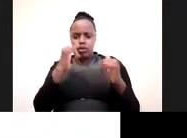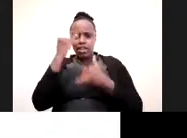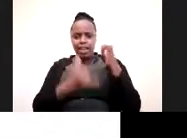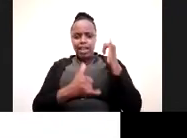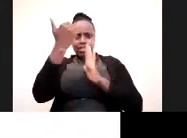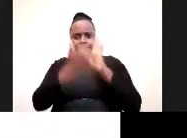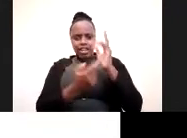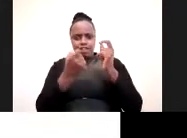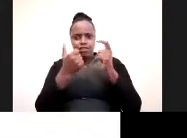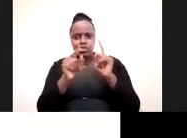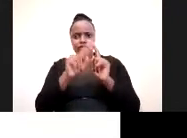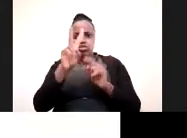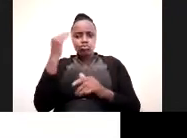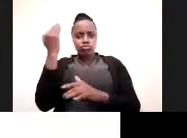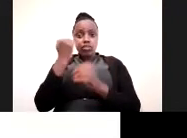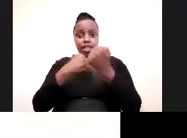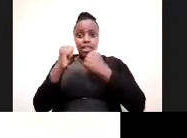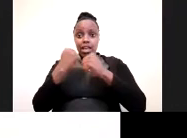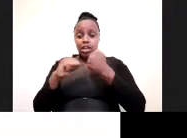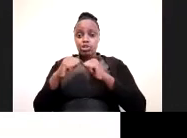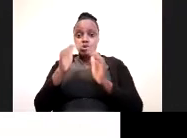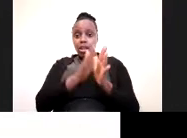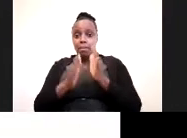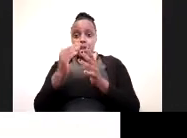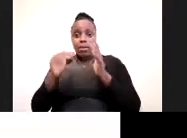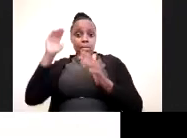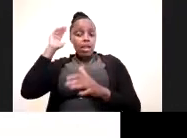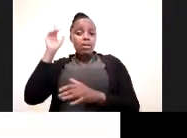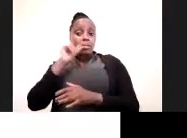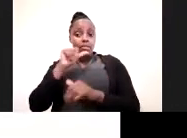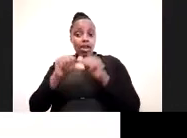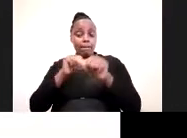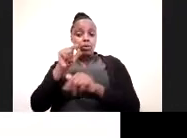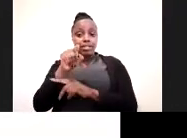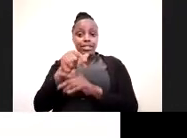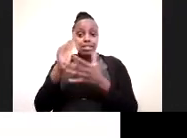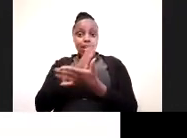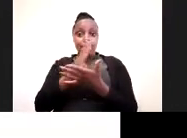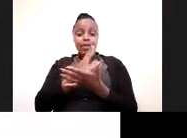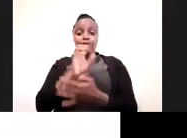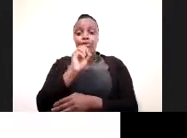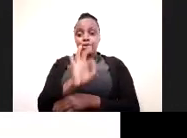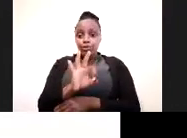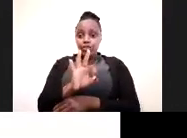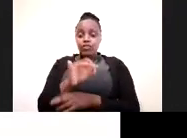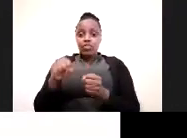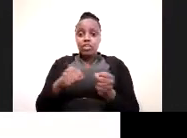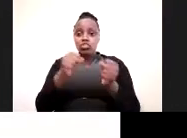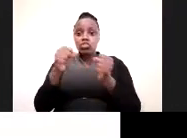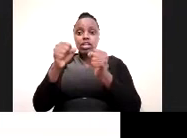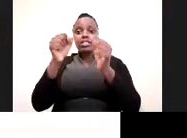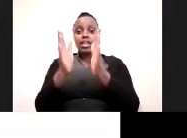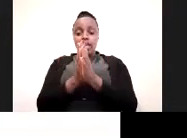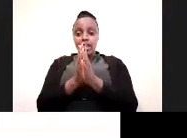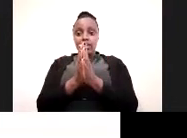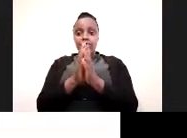to present the action plan. You might have heard about this. This is a part of the farm to fork strategy. I mean, the farm to